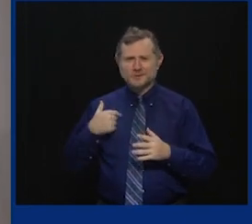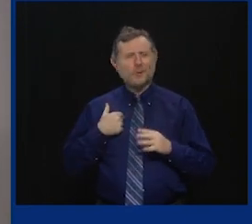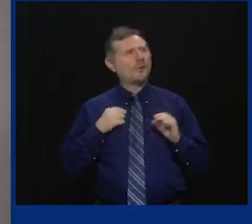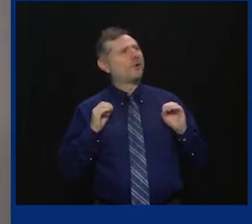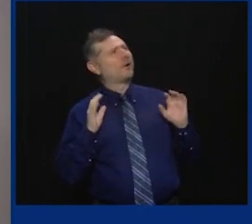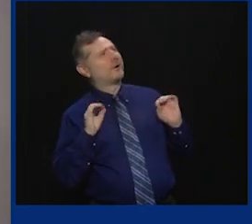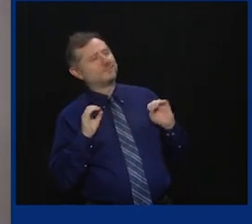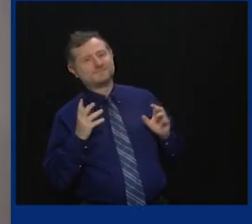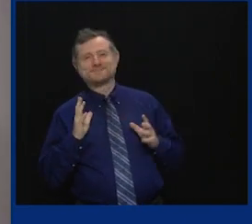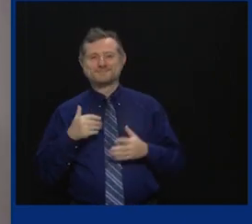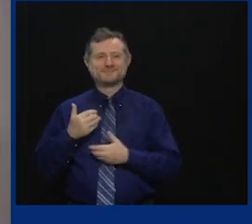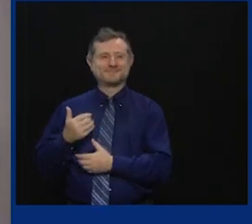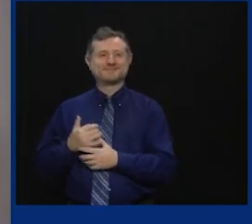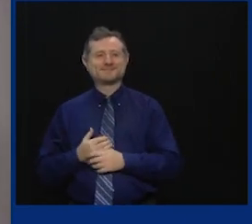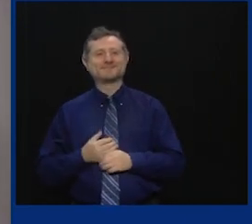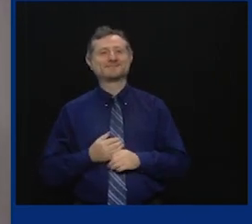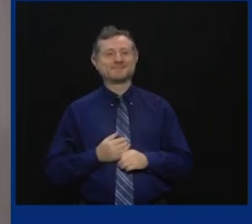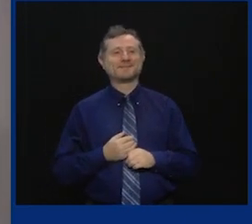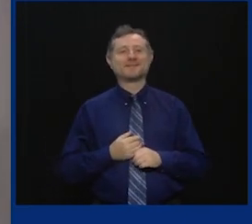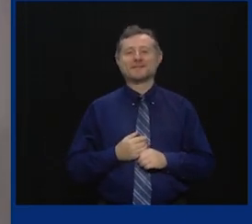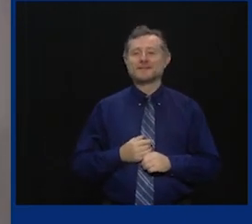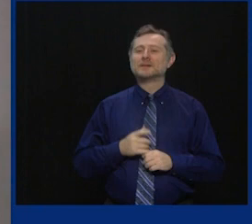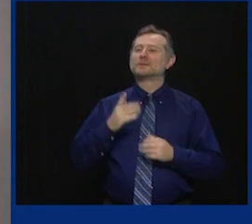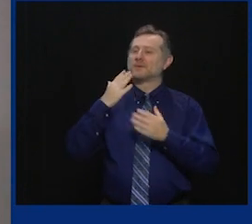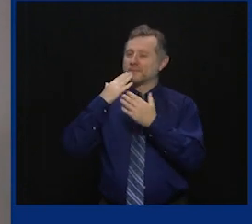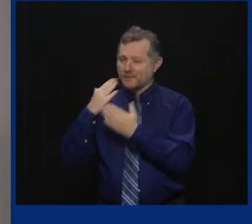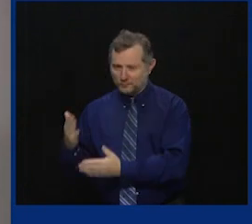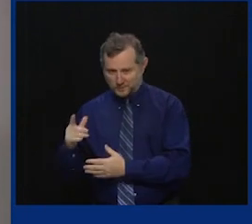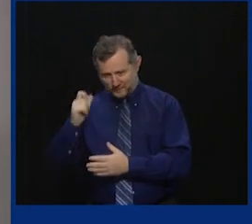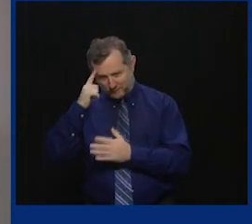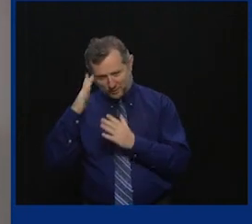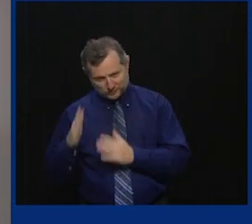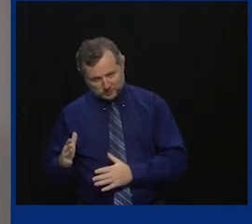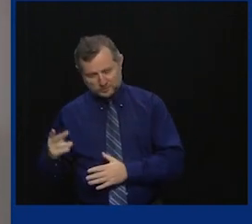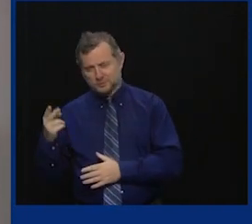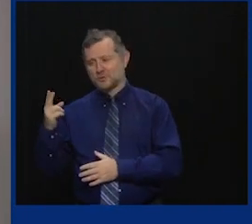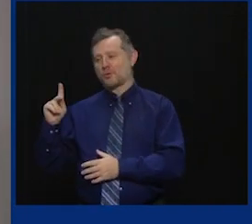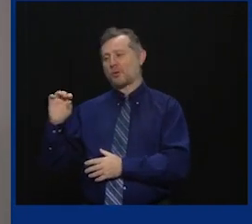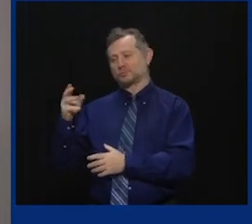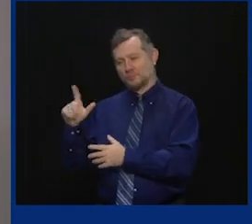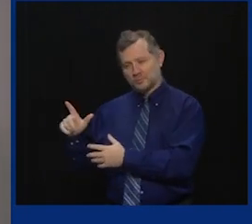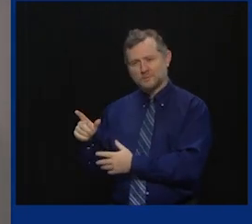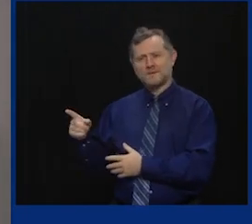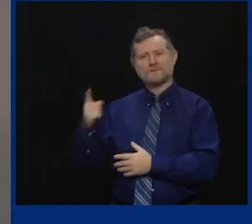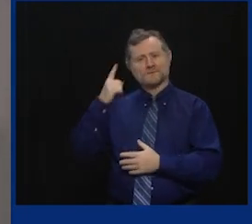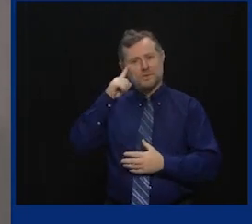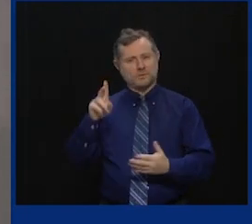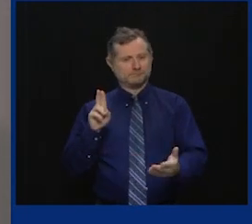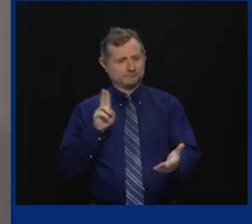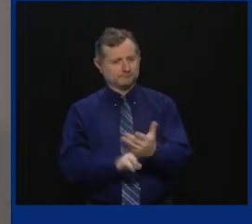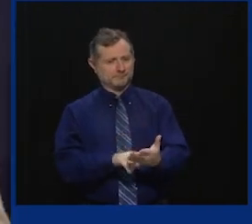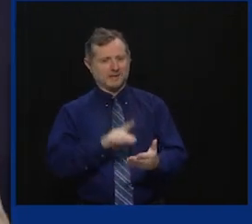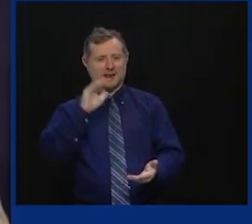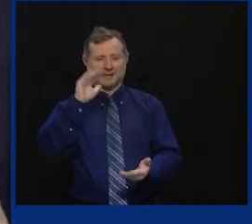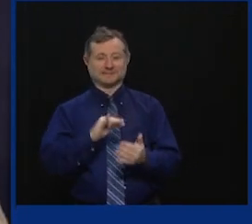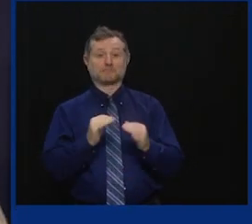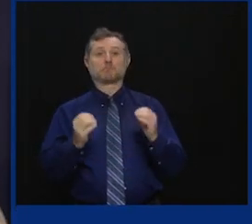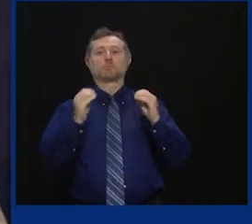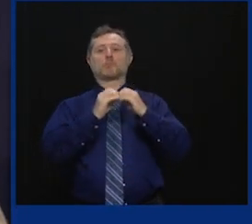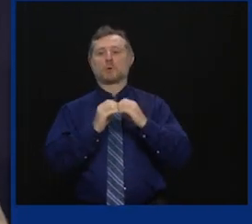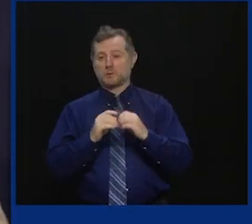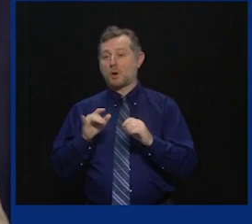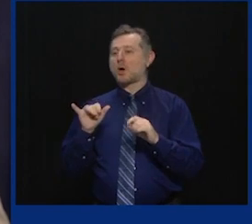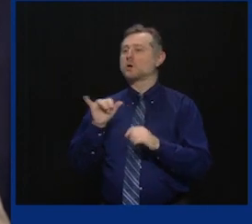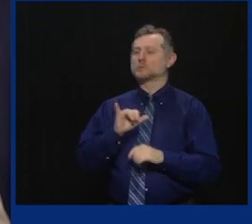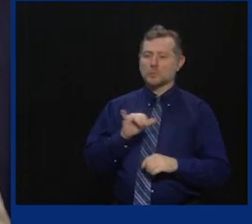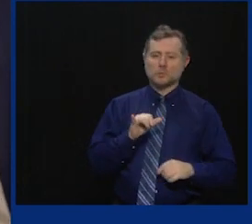Hochul, for bringing up less is more and also for holding my baby. Good morning, everyone. I just wanted to start